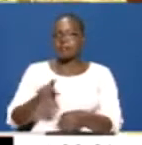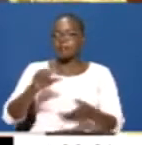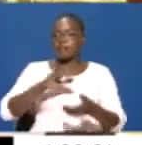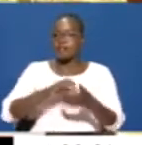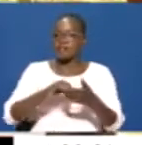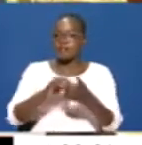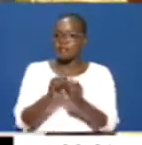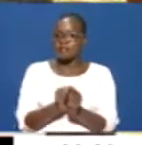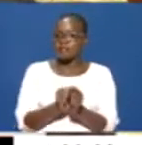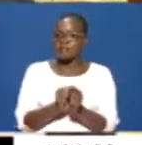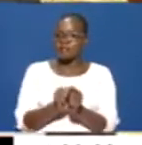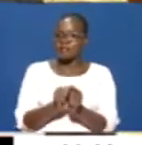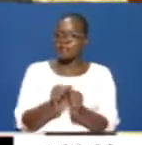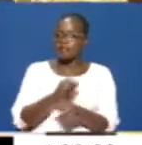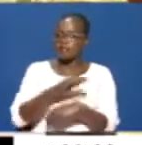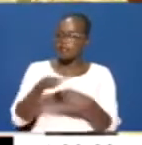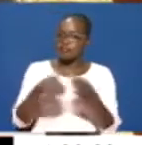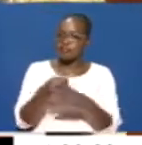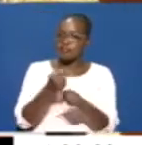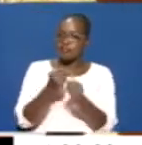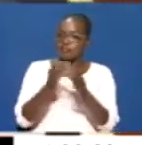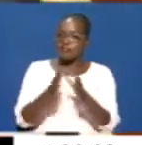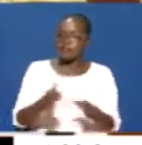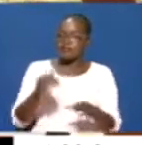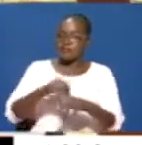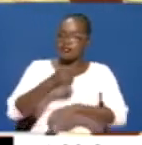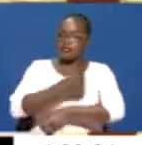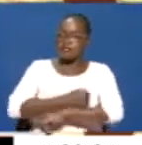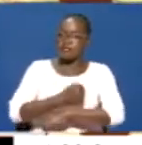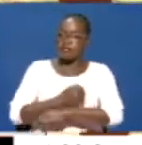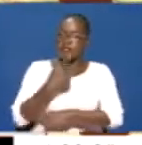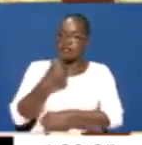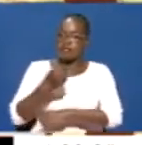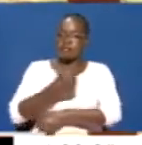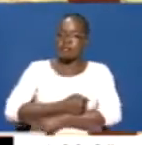with the entire workforce in the school. So the school